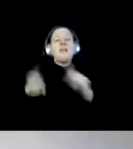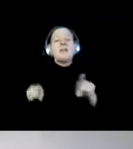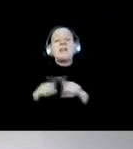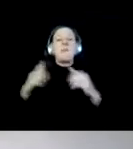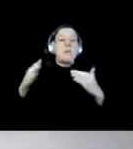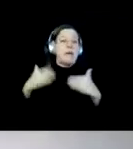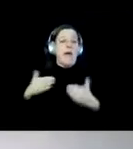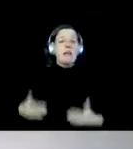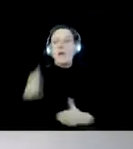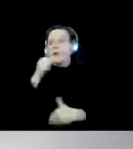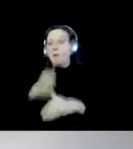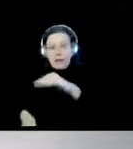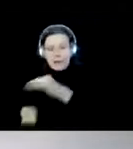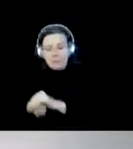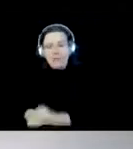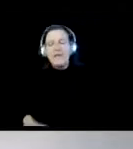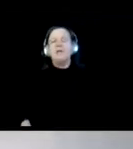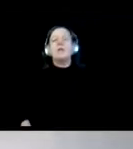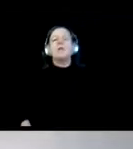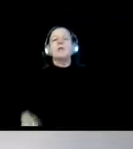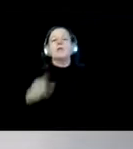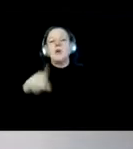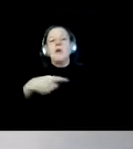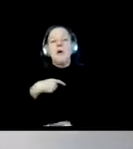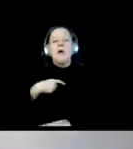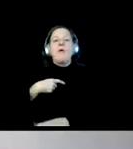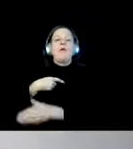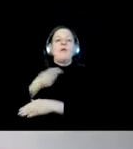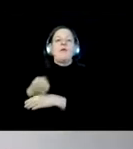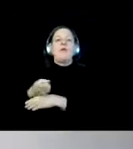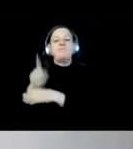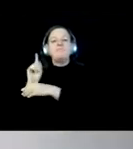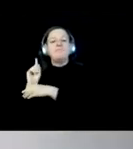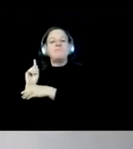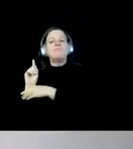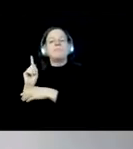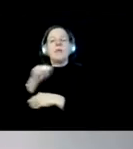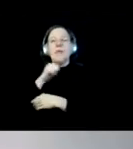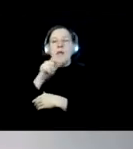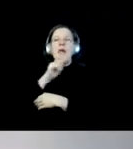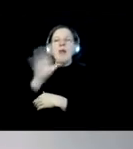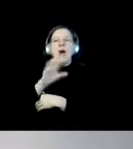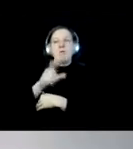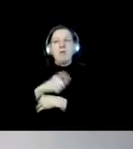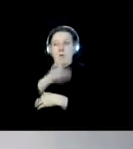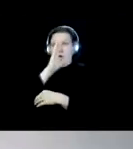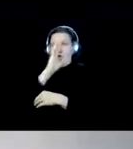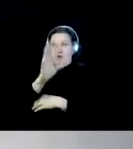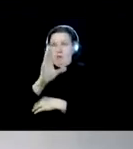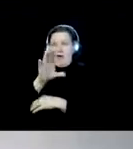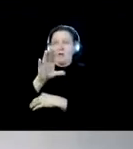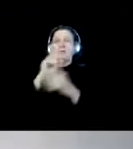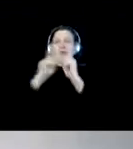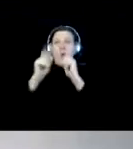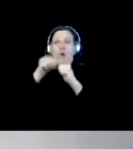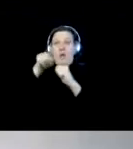or you're reclining and not necessarily doing direct address to the camera, but your very presence there, you